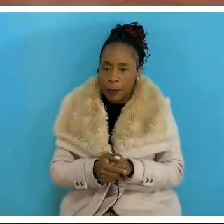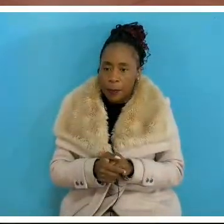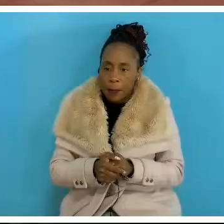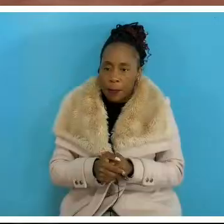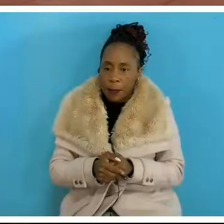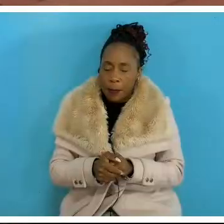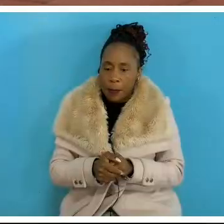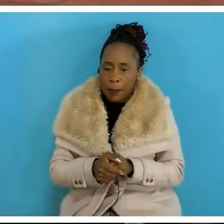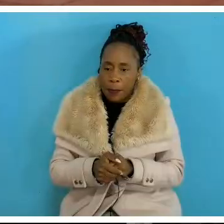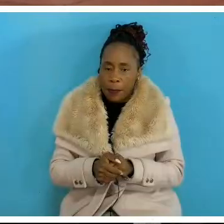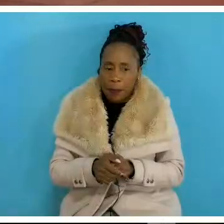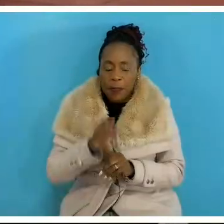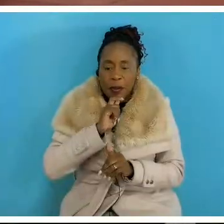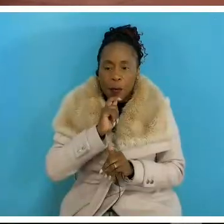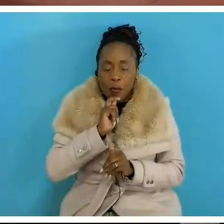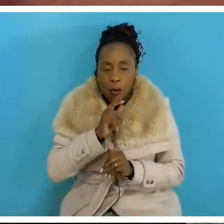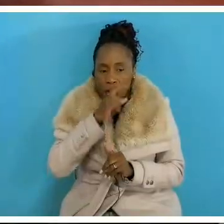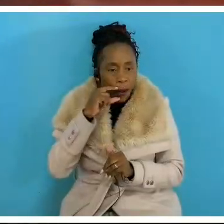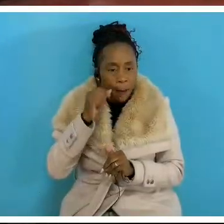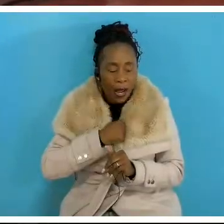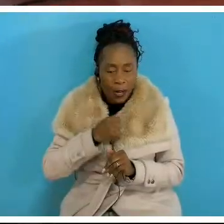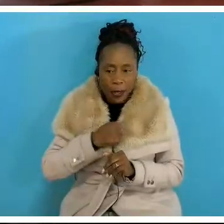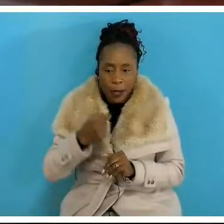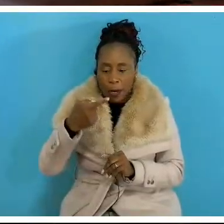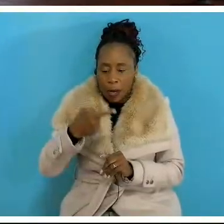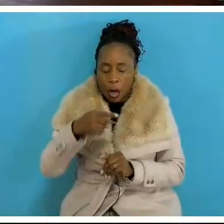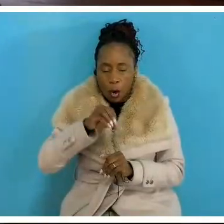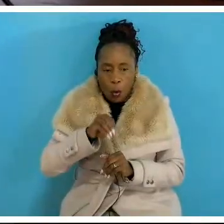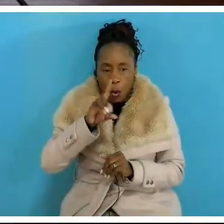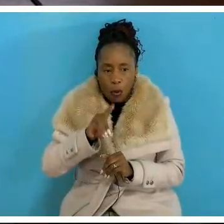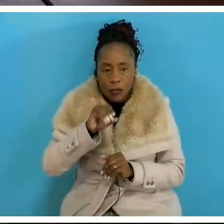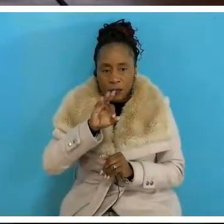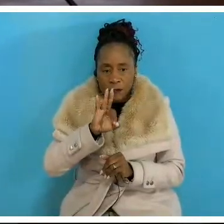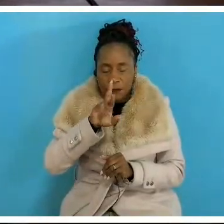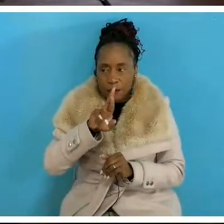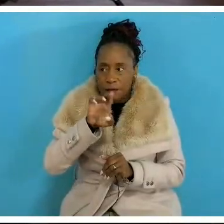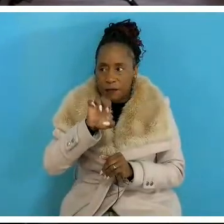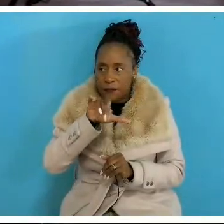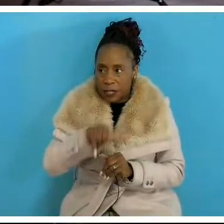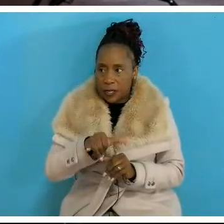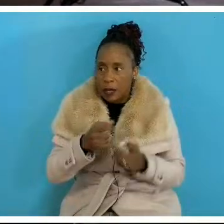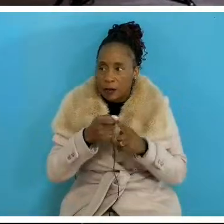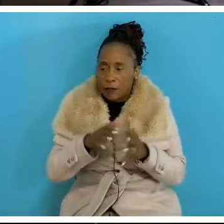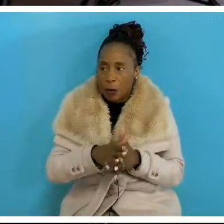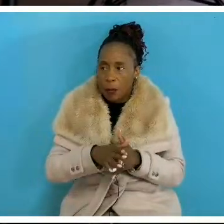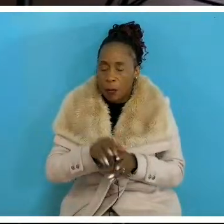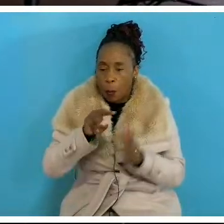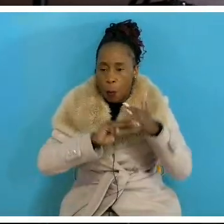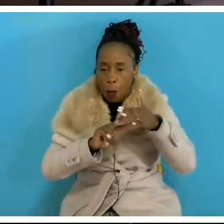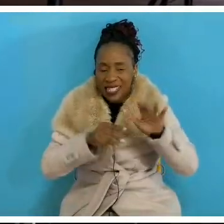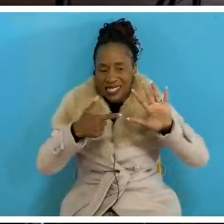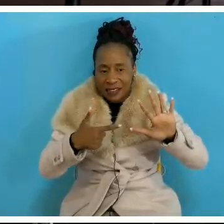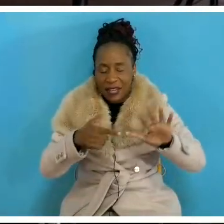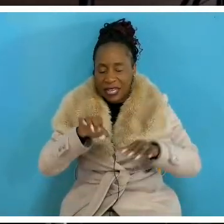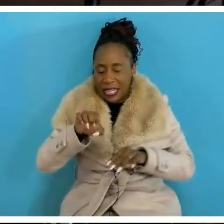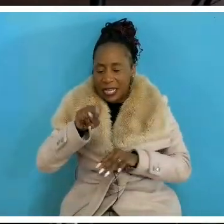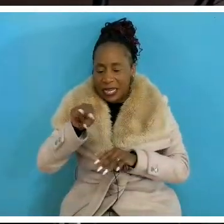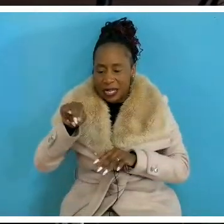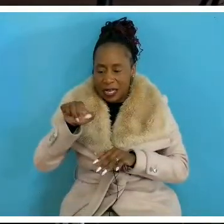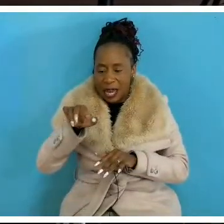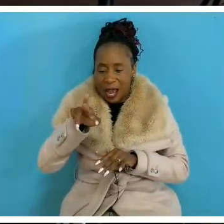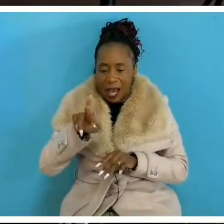Good morning. My name is Godfrey. I'm from Ward 7, Enderdale. All protocol